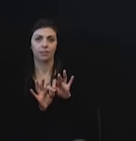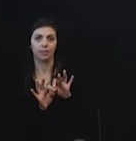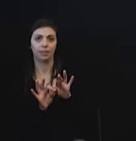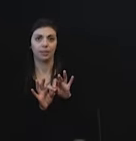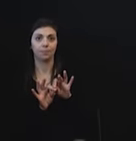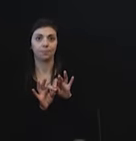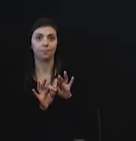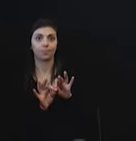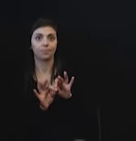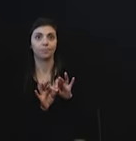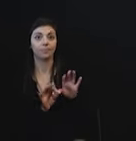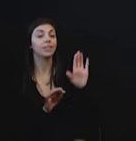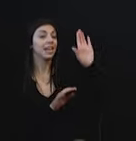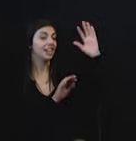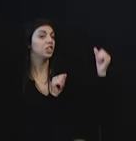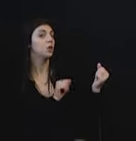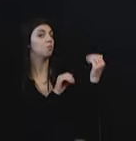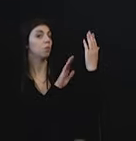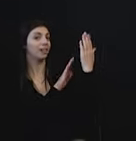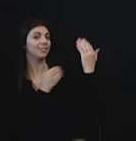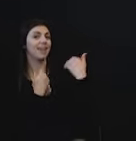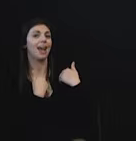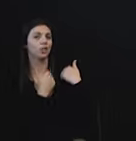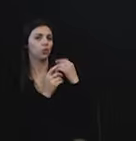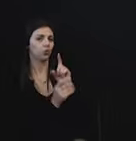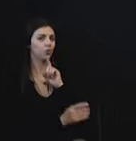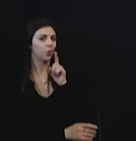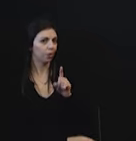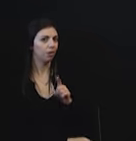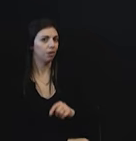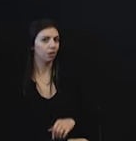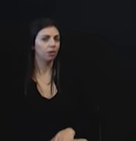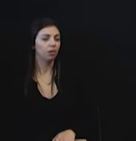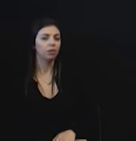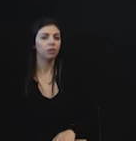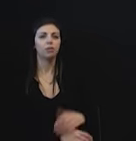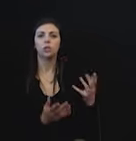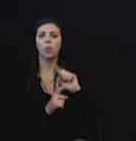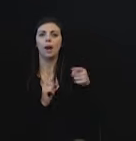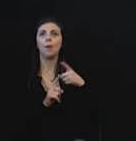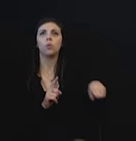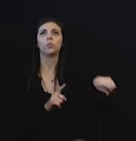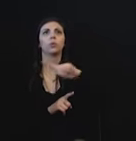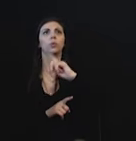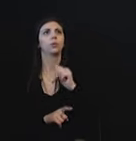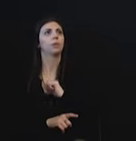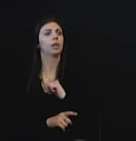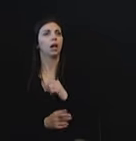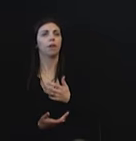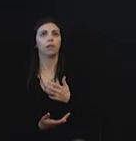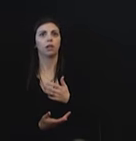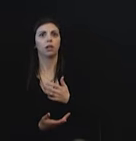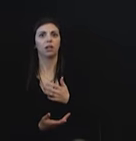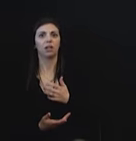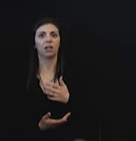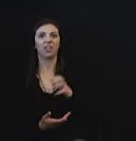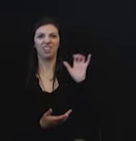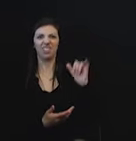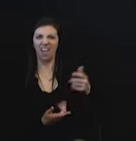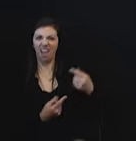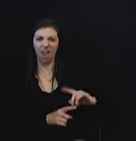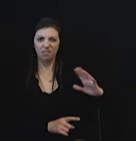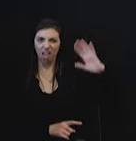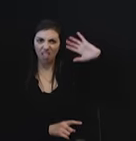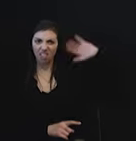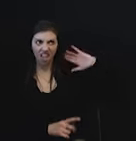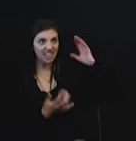There's truth in his presence. So what about you and I? That truth that was available then is available to you